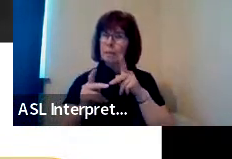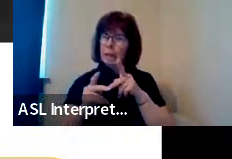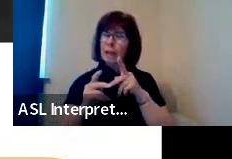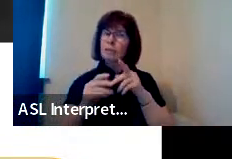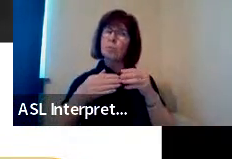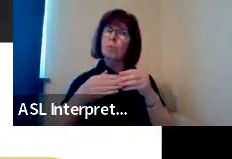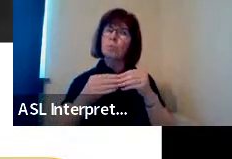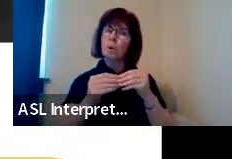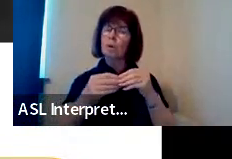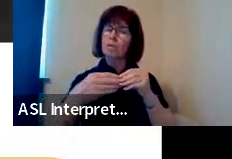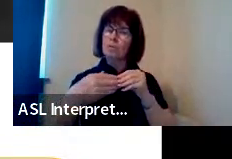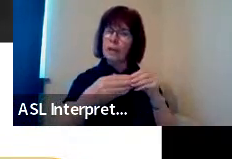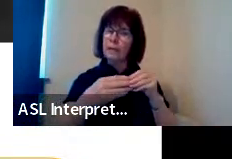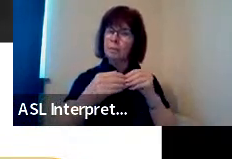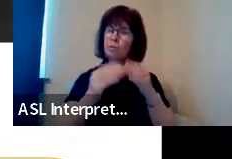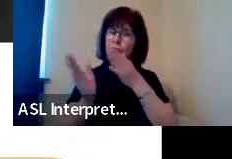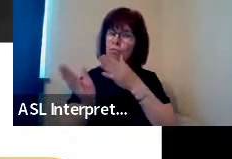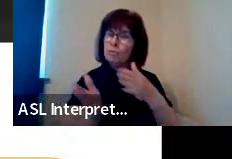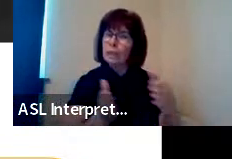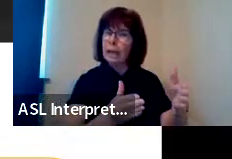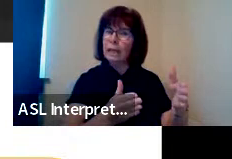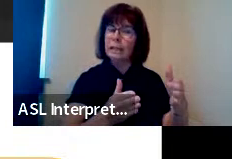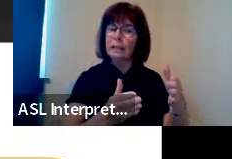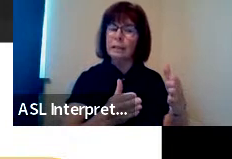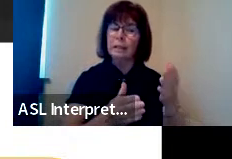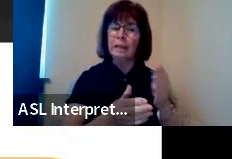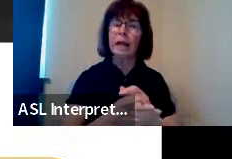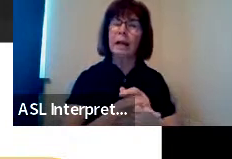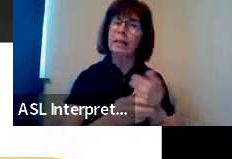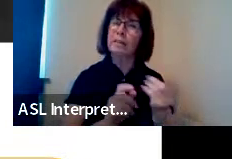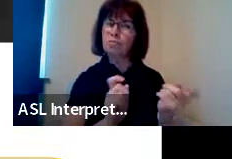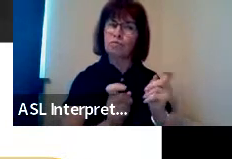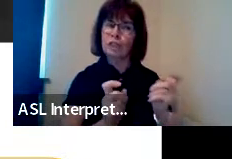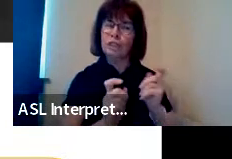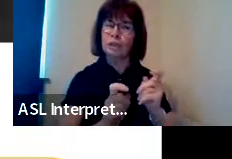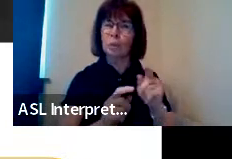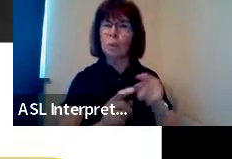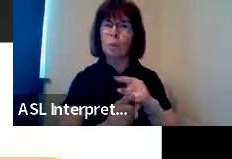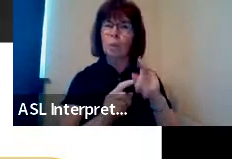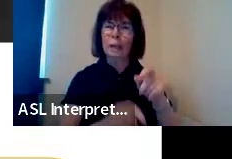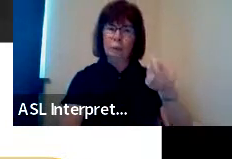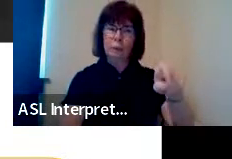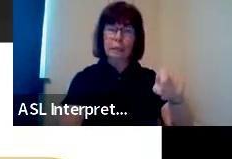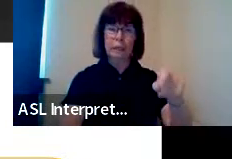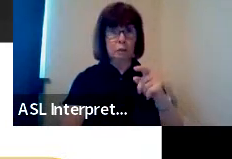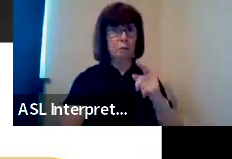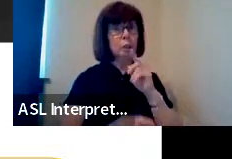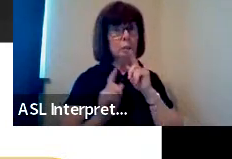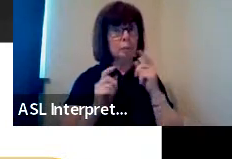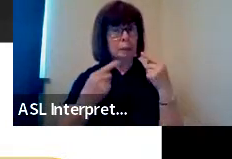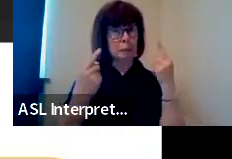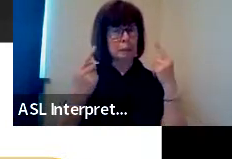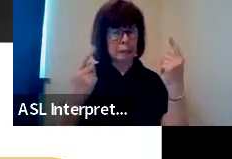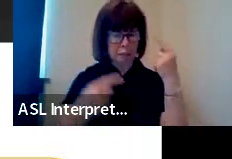strategy as was mentioned, and just, pivoting as needed has really shown success this month for us.